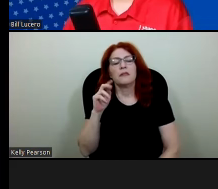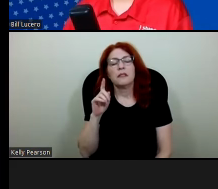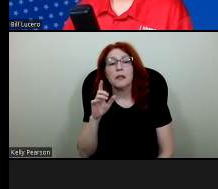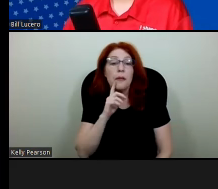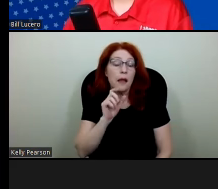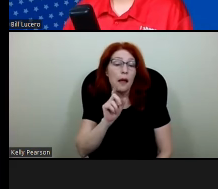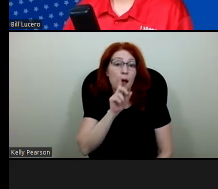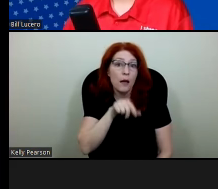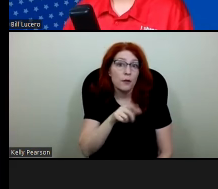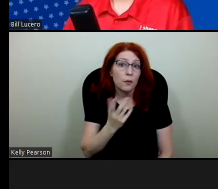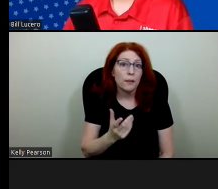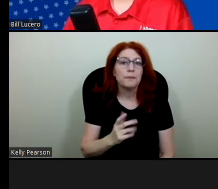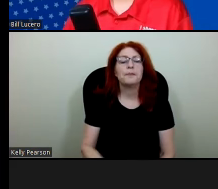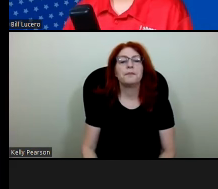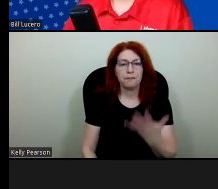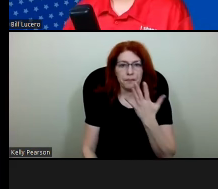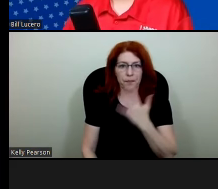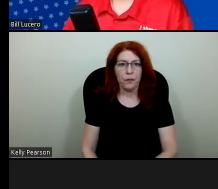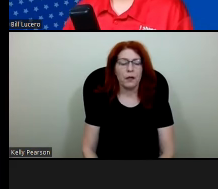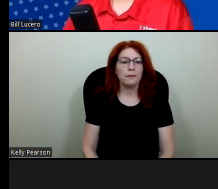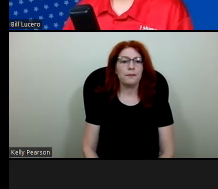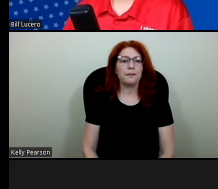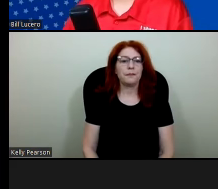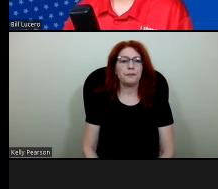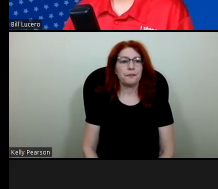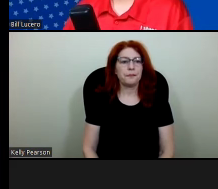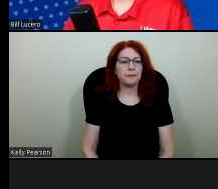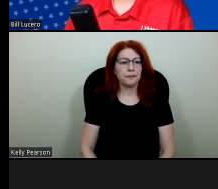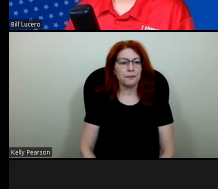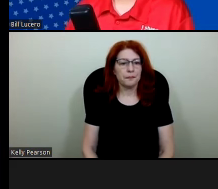answer. So what is September?